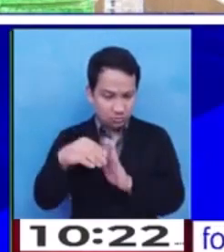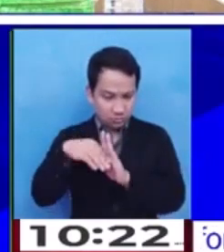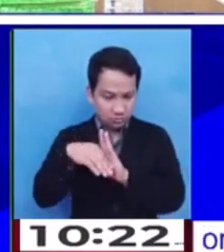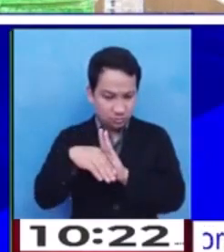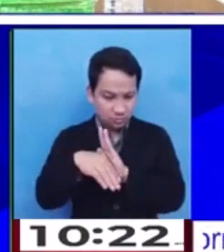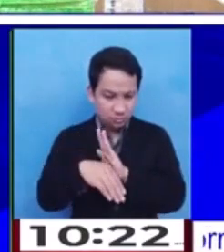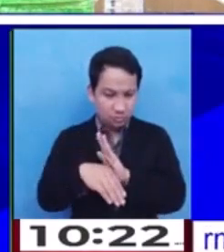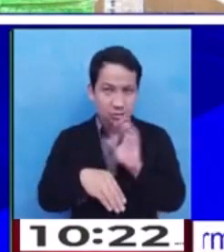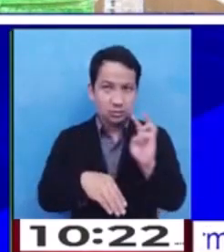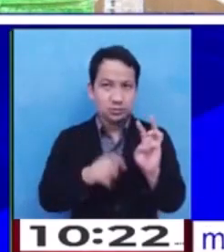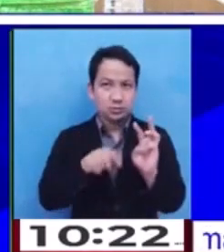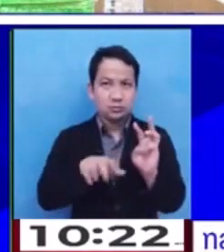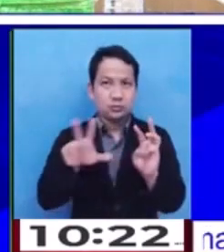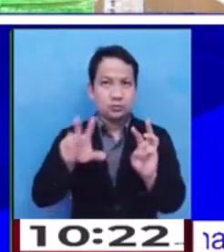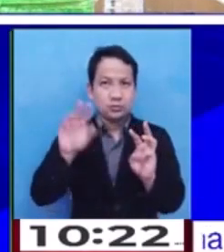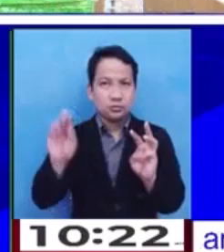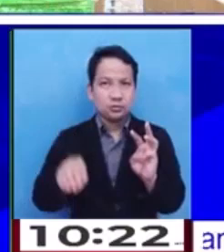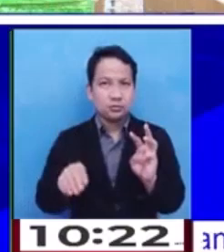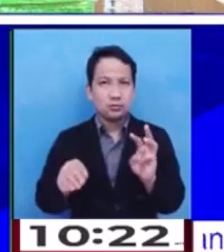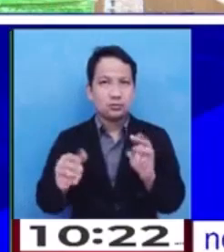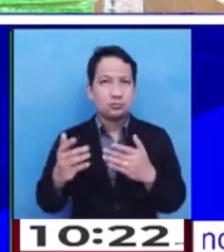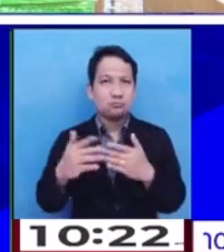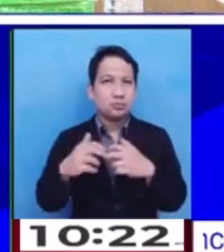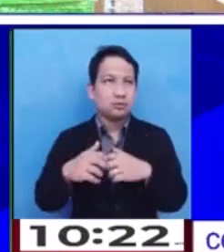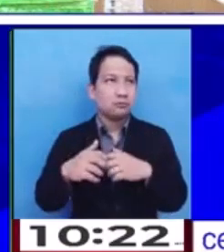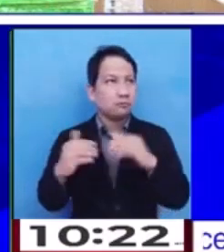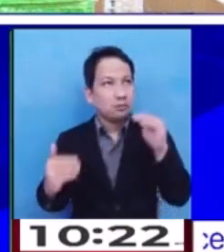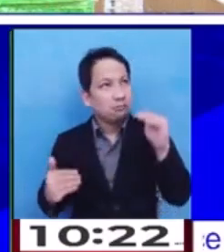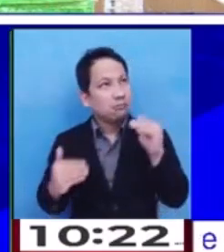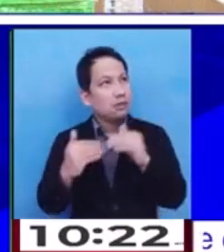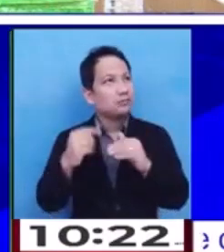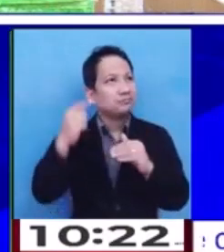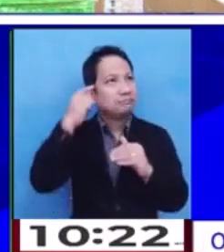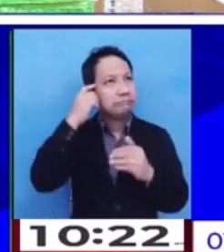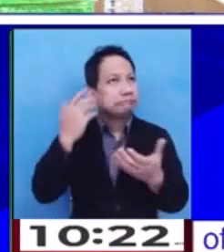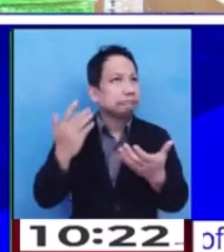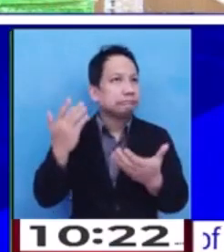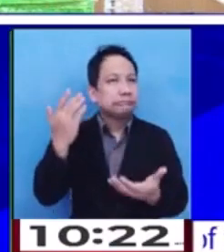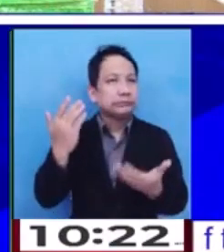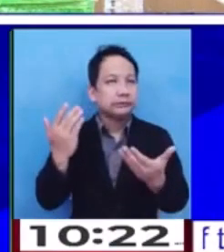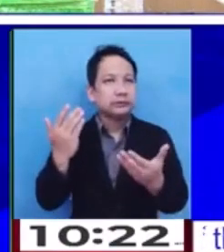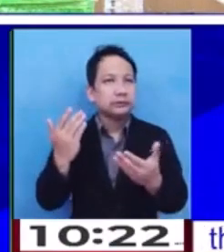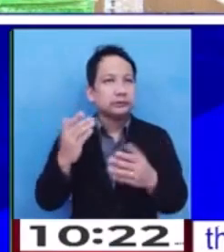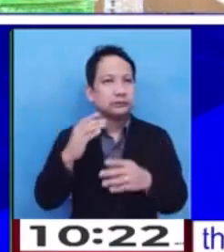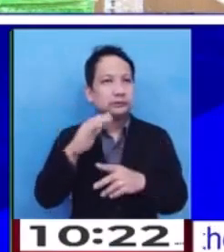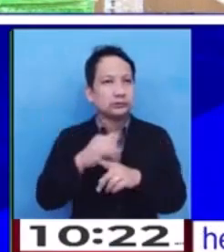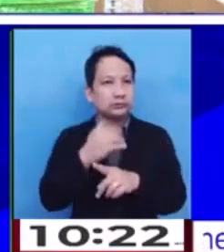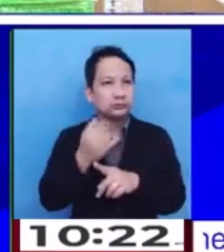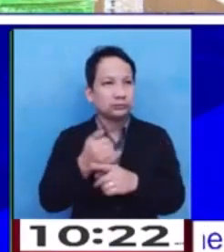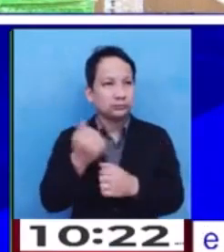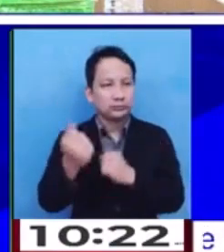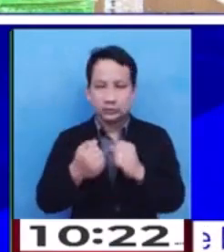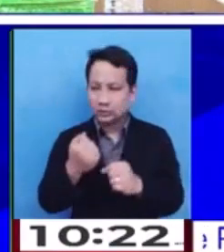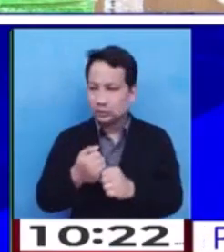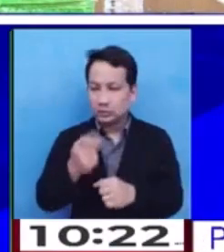6.3%. Although it has peaked, I think, in January of this year. Are you